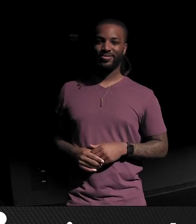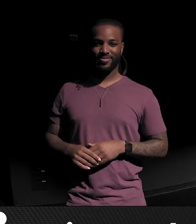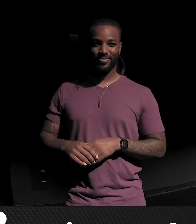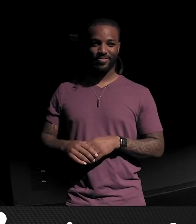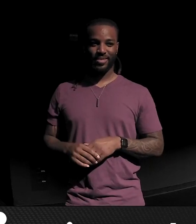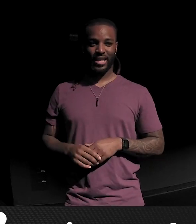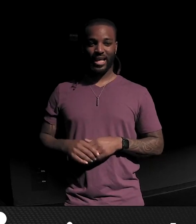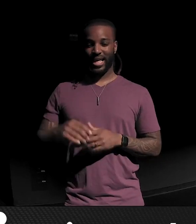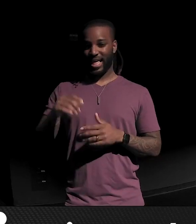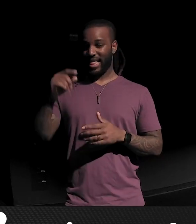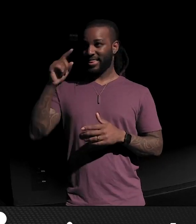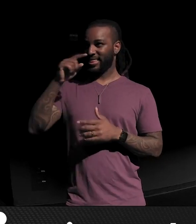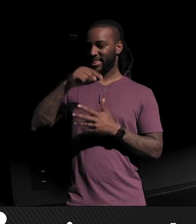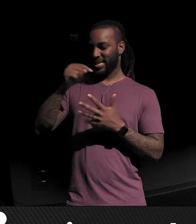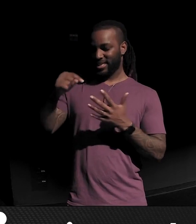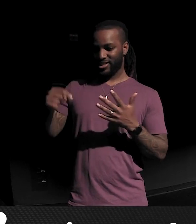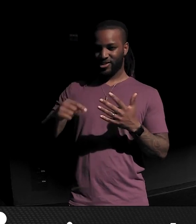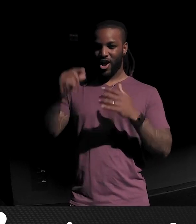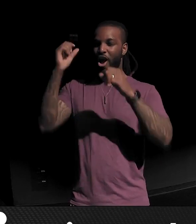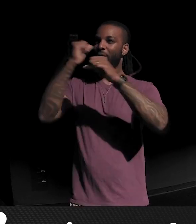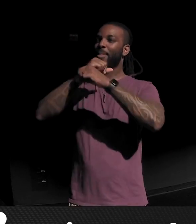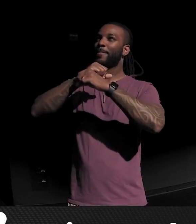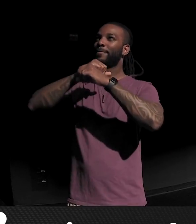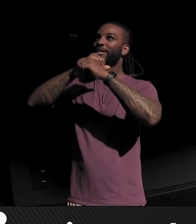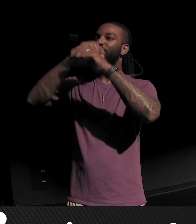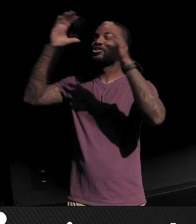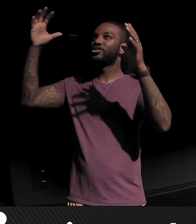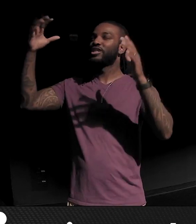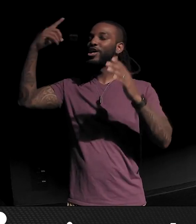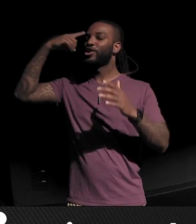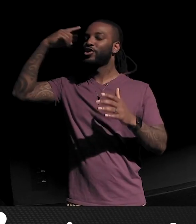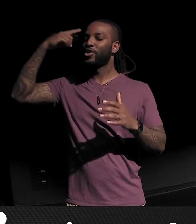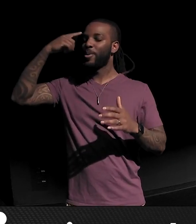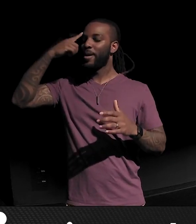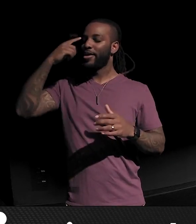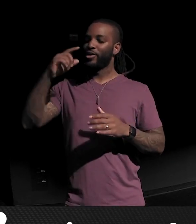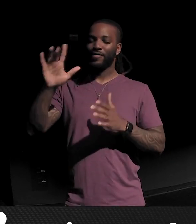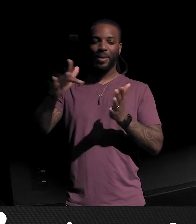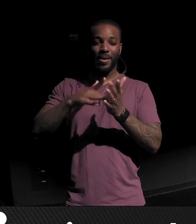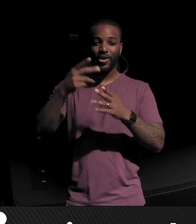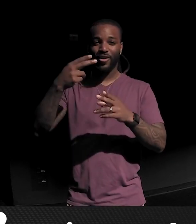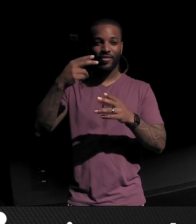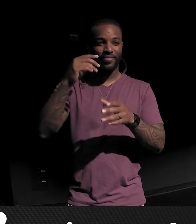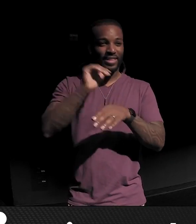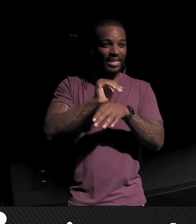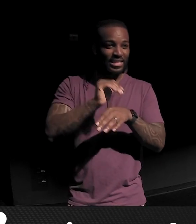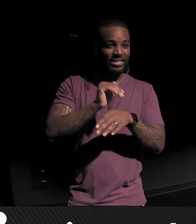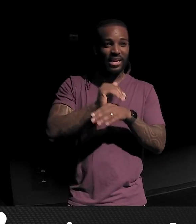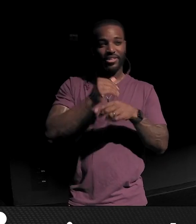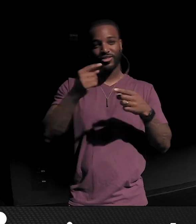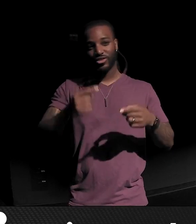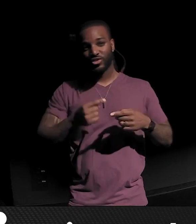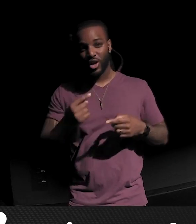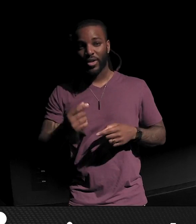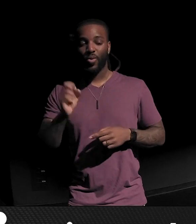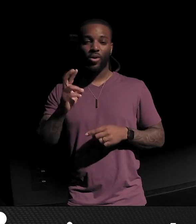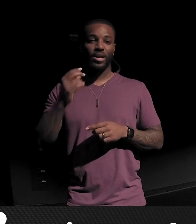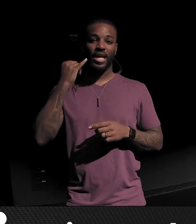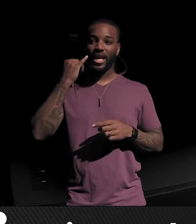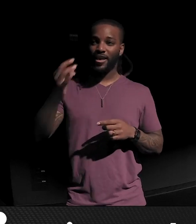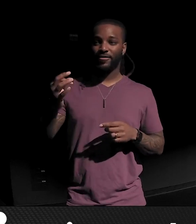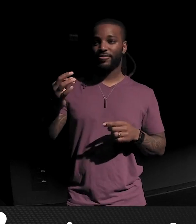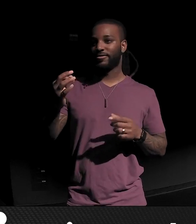These are the pictures he wants us to paint in our mind that we can pull up in the middle of the night. We can pull up when we're taking our one of our eyes